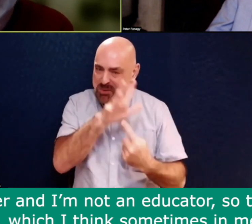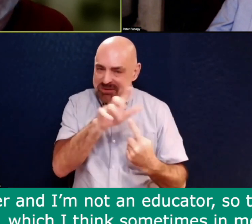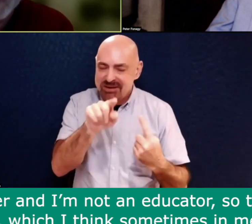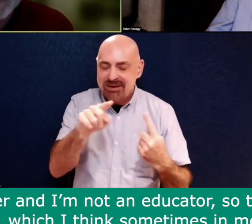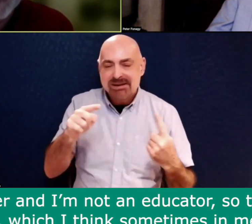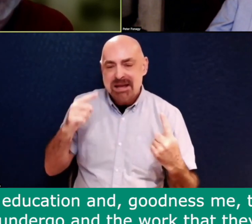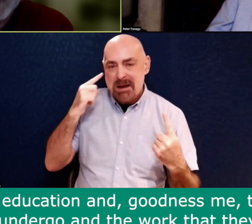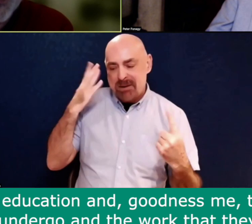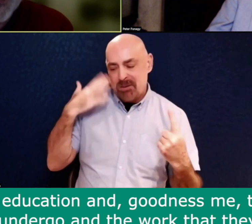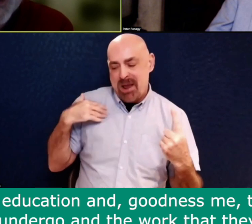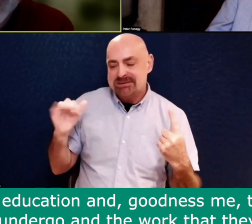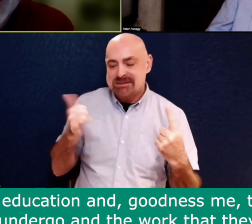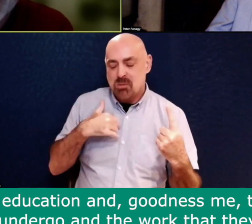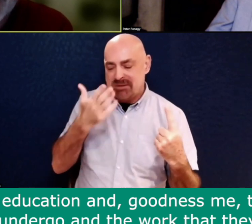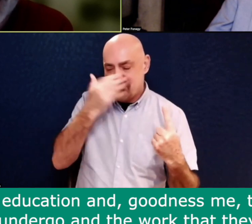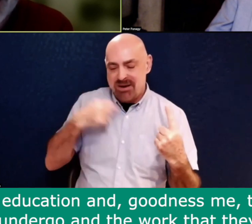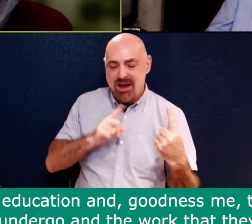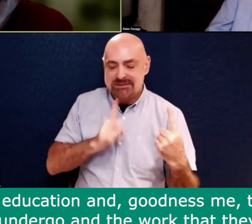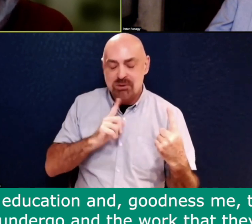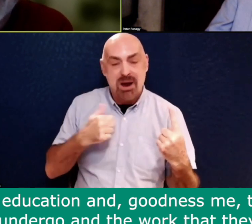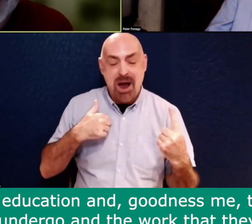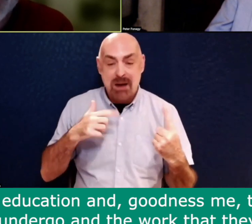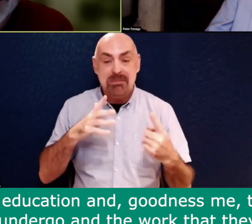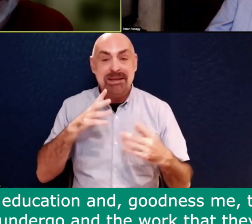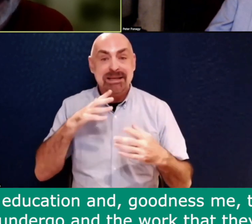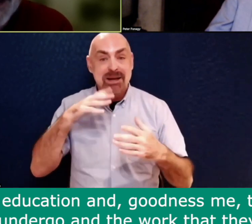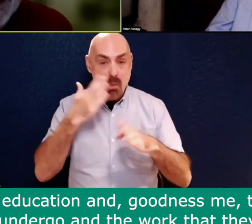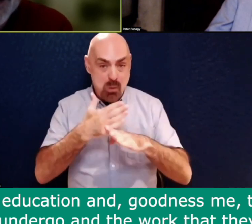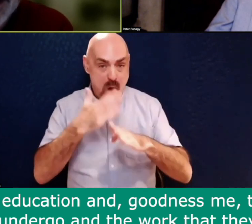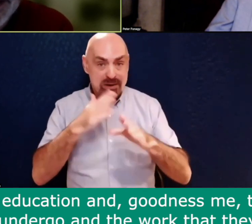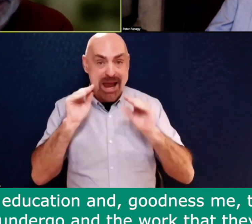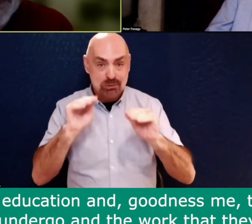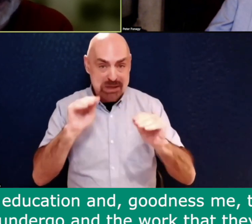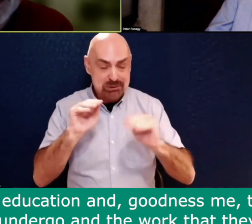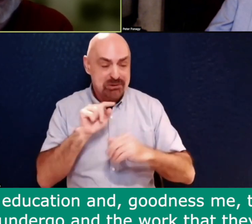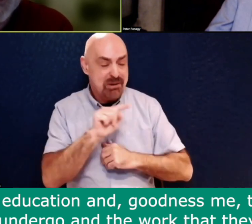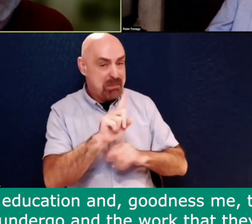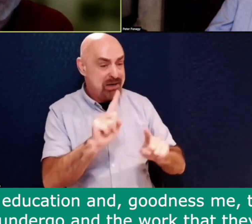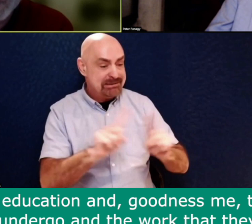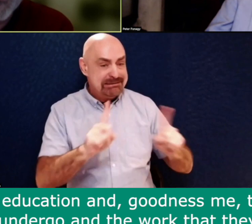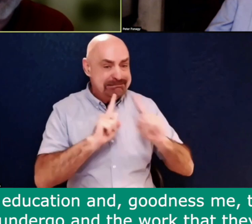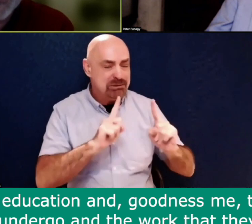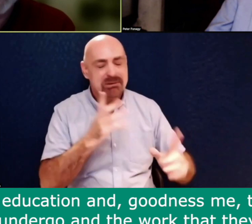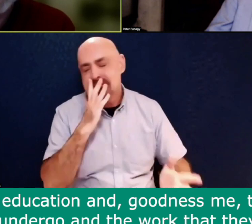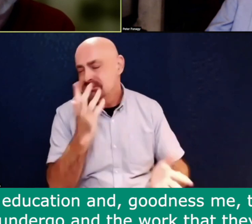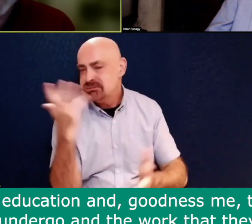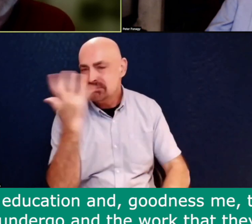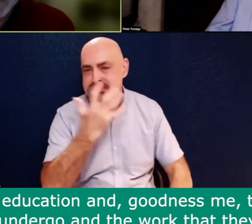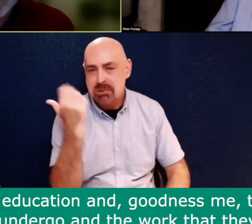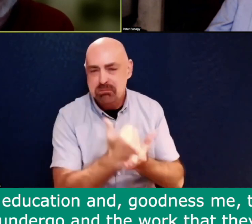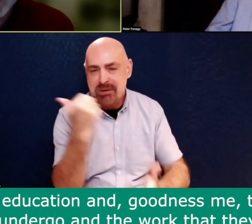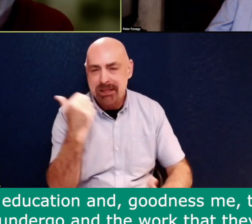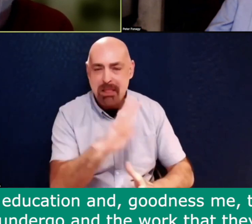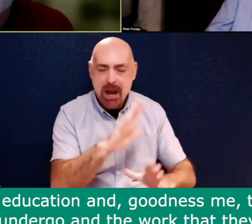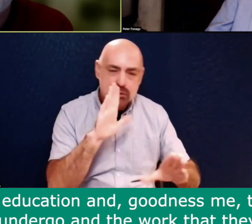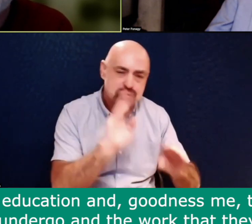health we forget. I work in the Faculty of Education, and goodness me, teachers are brilliant, and the training that they